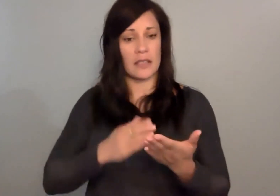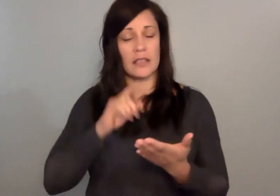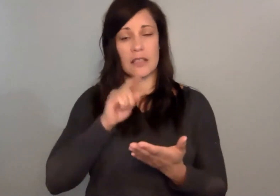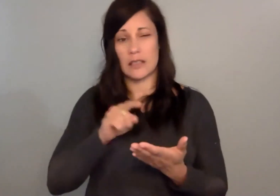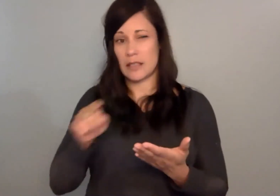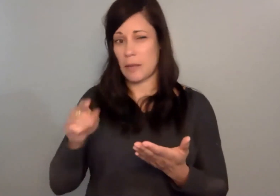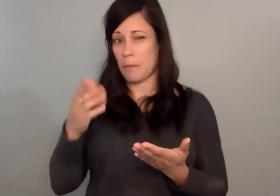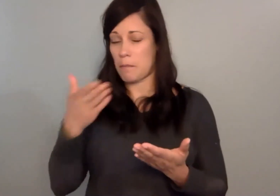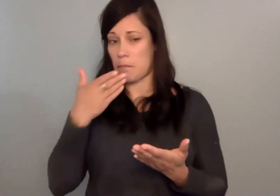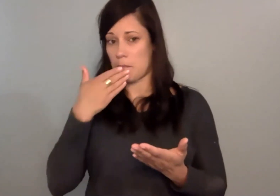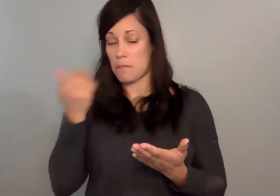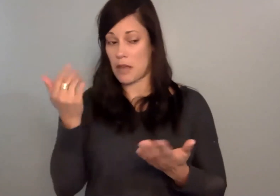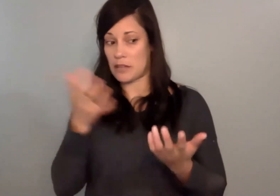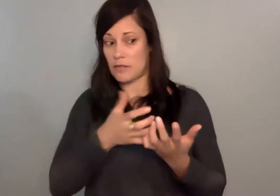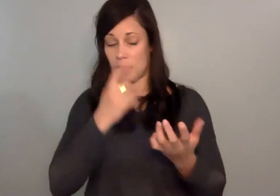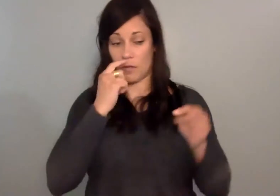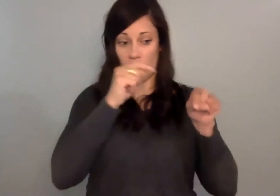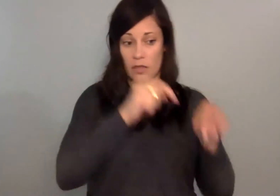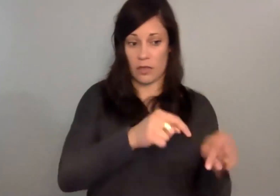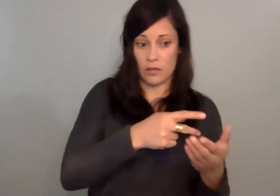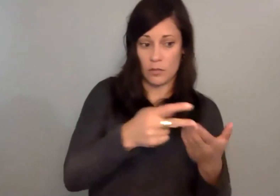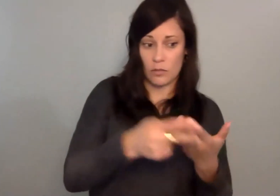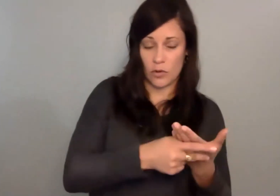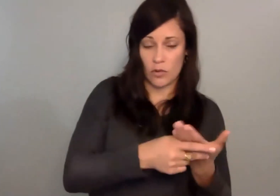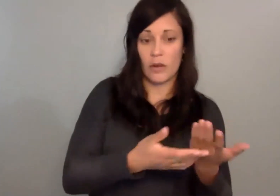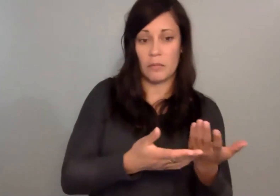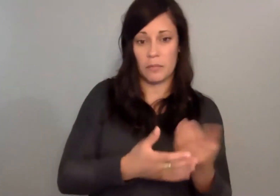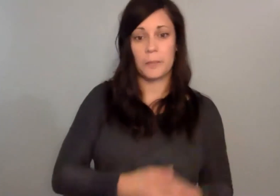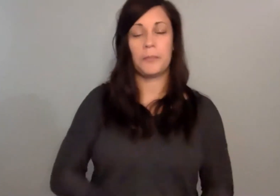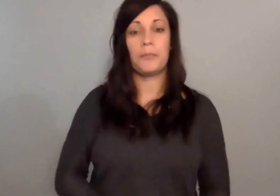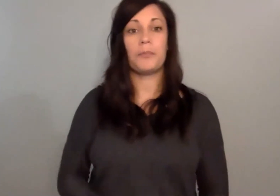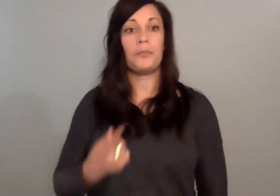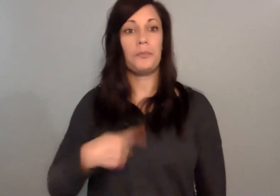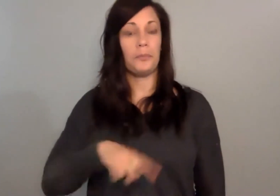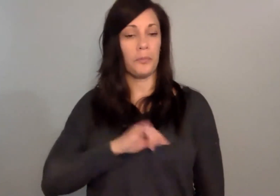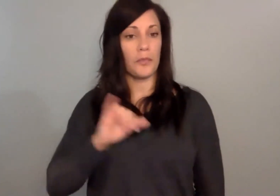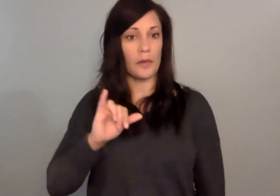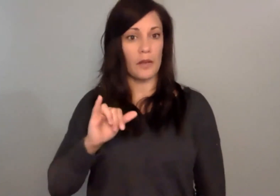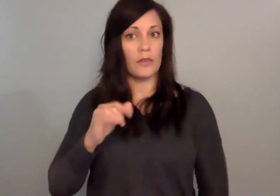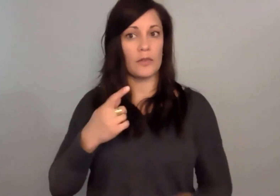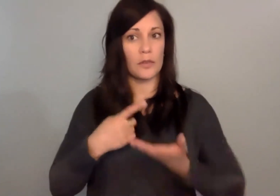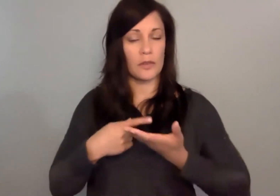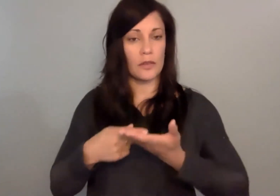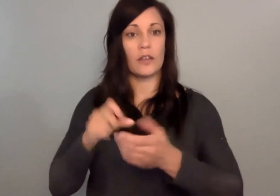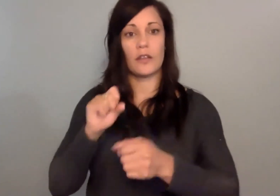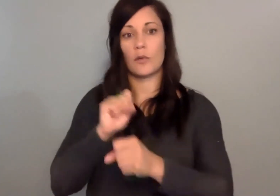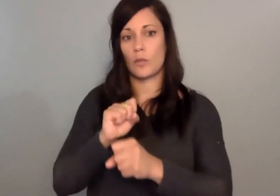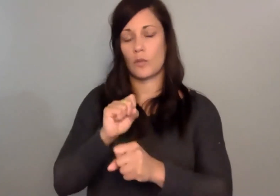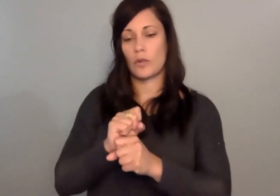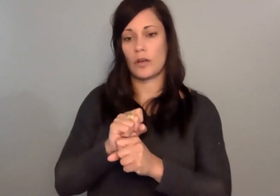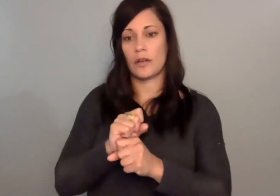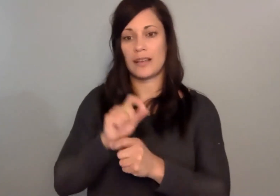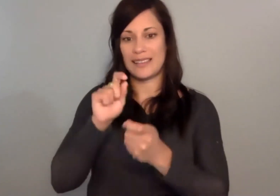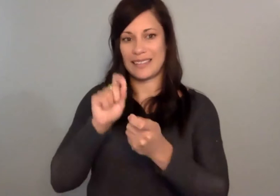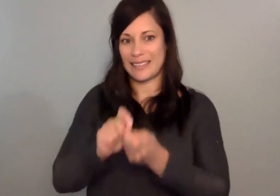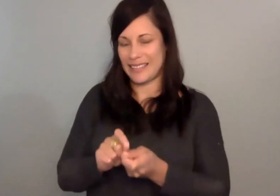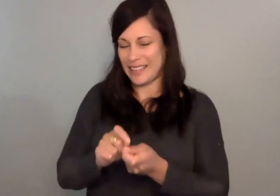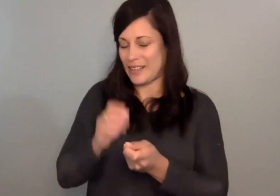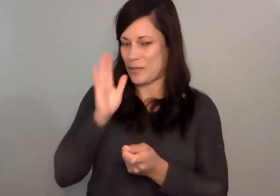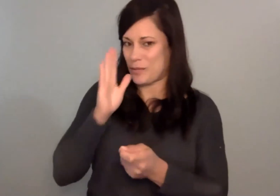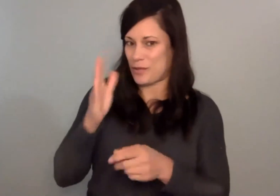best fit for this program. We are also talking and working on details that we will share soon